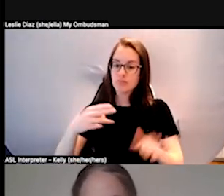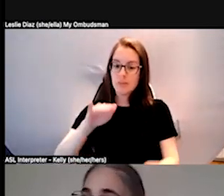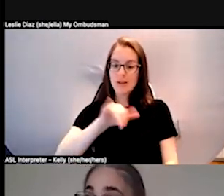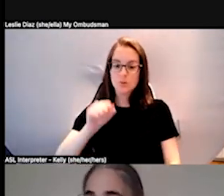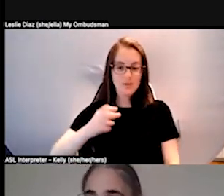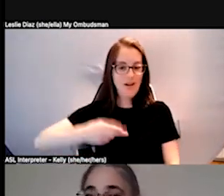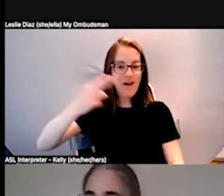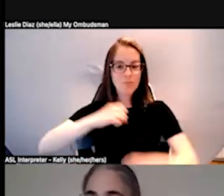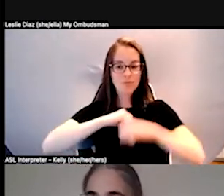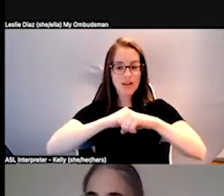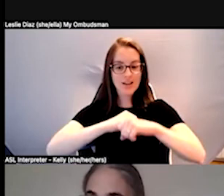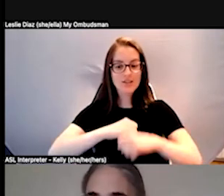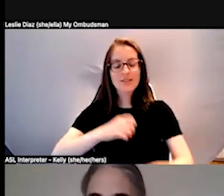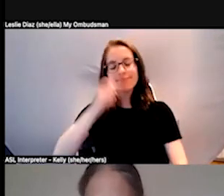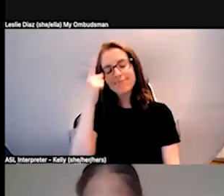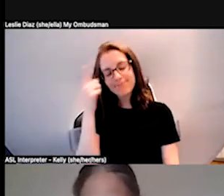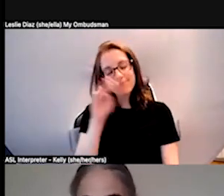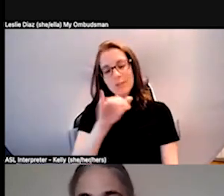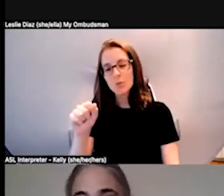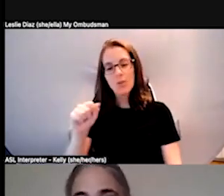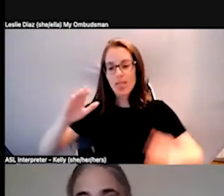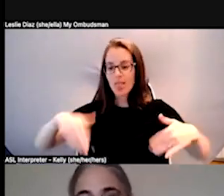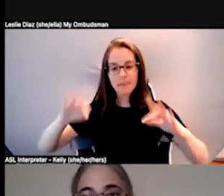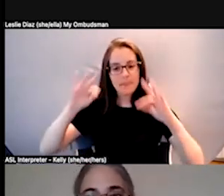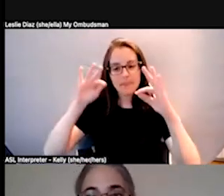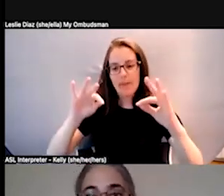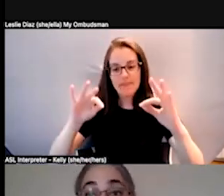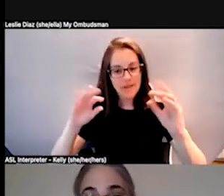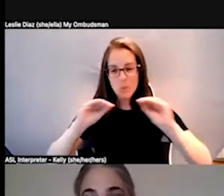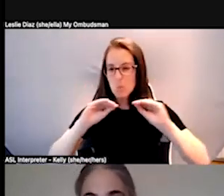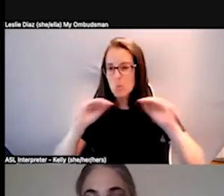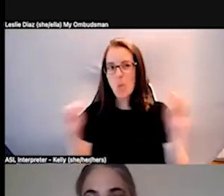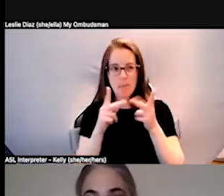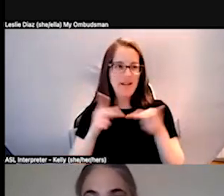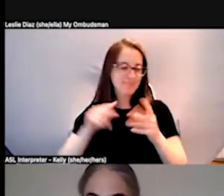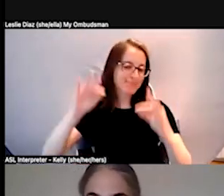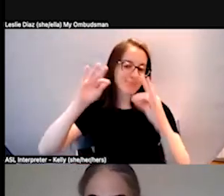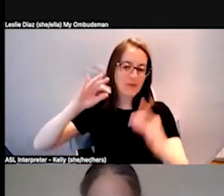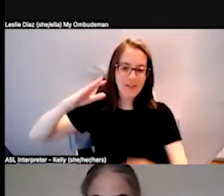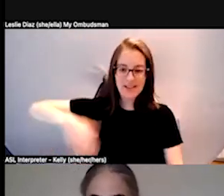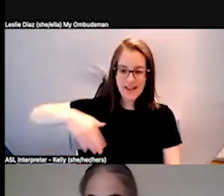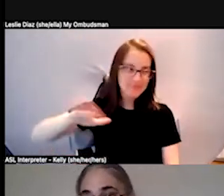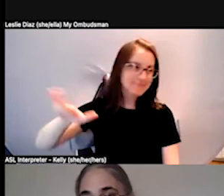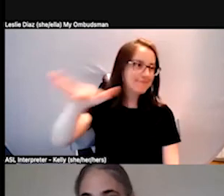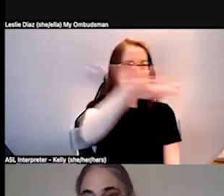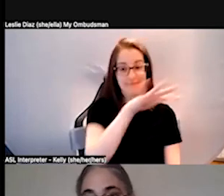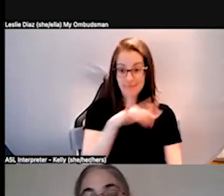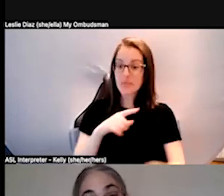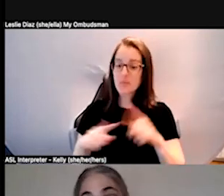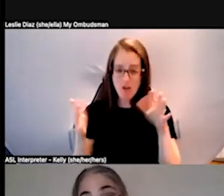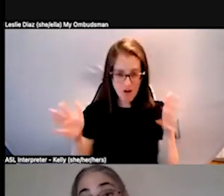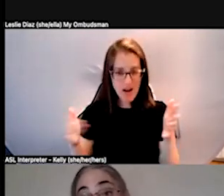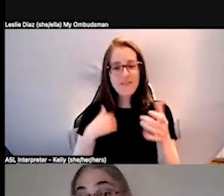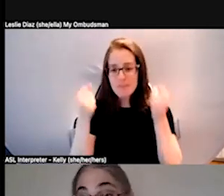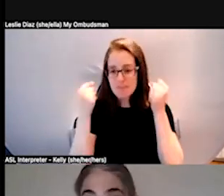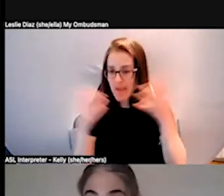not perfect, no state is, but we have a lot of protections in place here in Massachusetts.